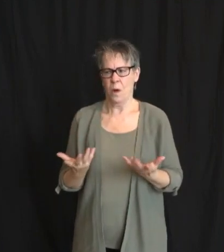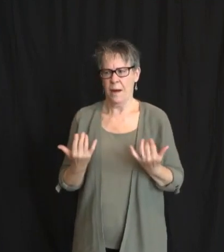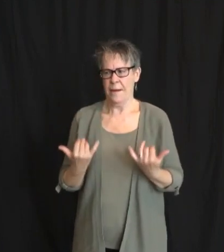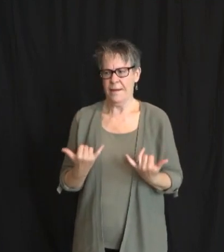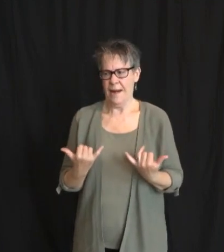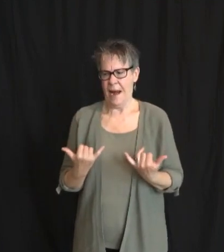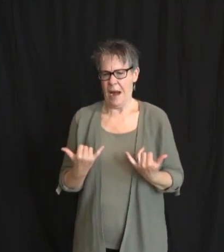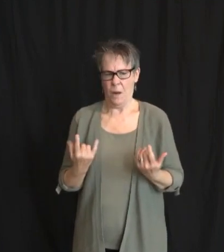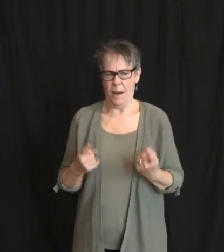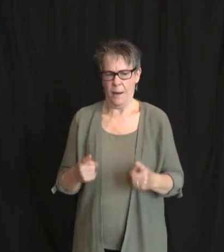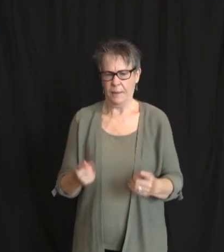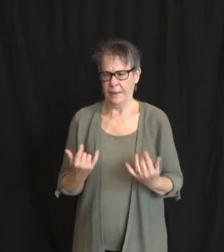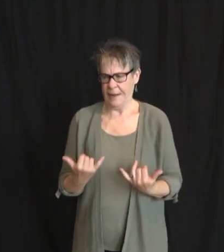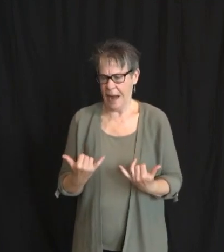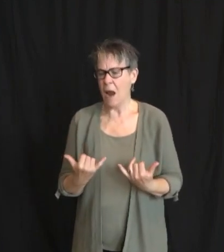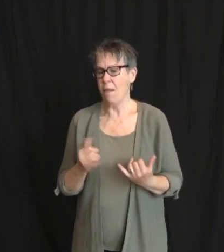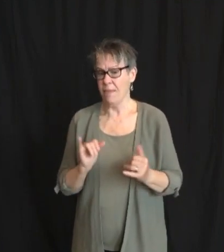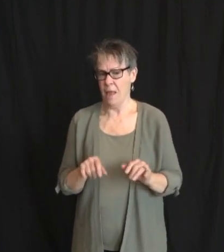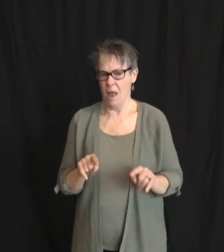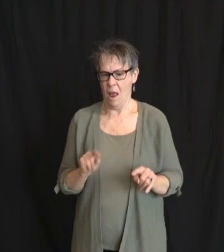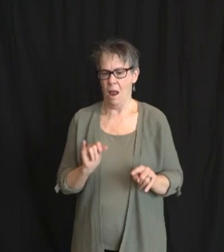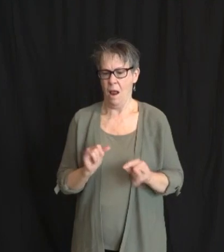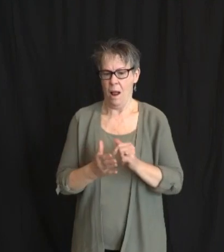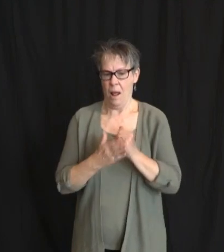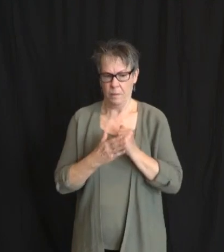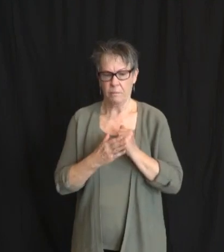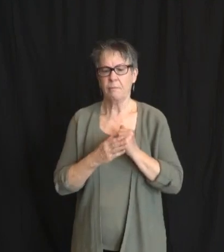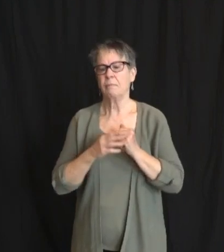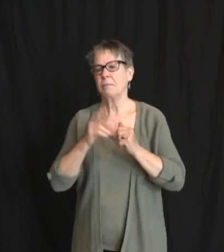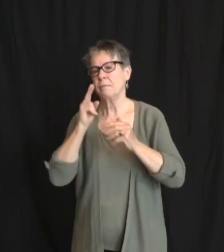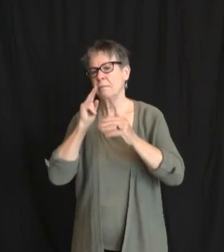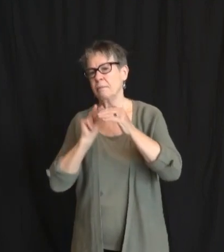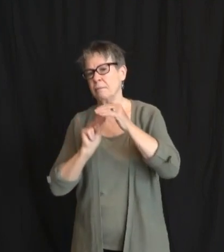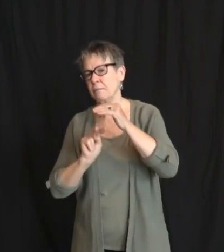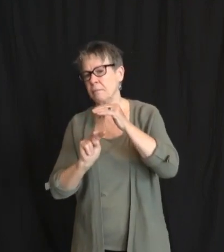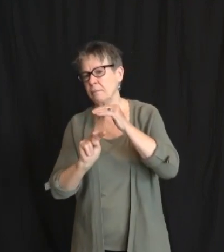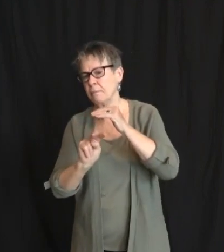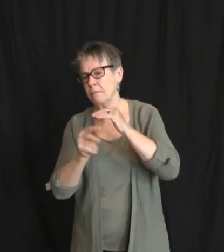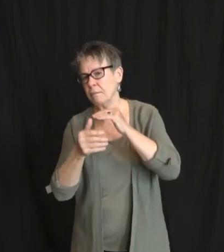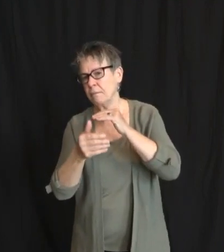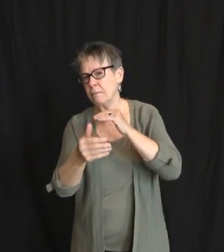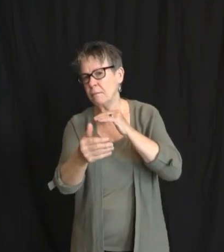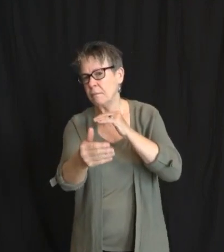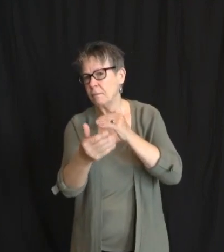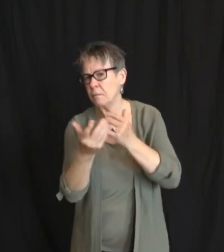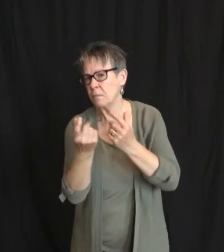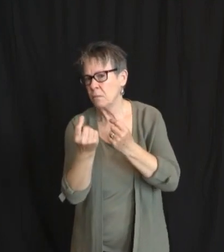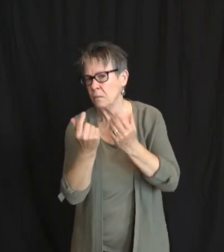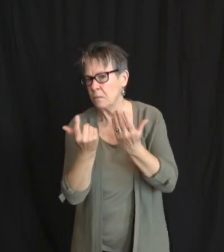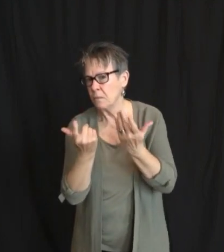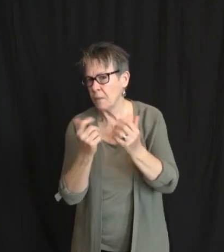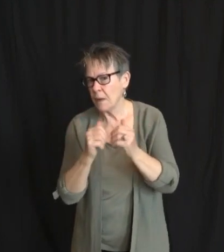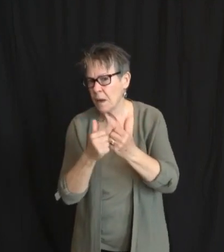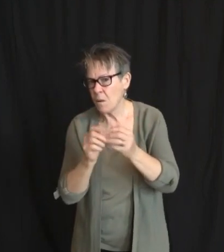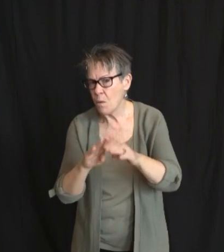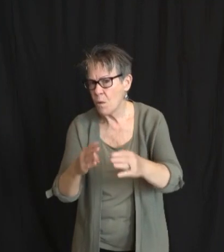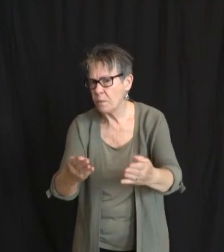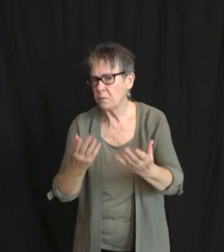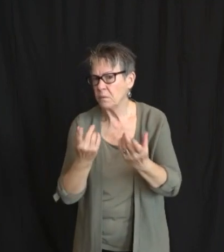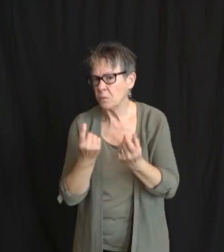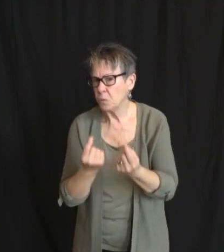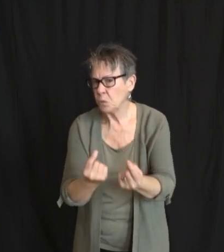firmly come down, and we need both, and we need them for both for different reasons. But Christina